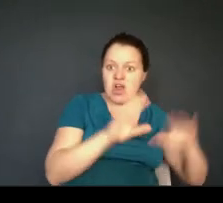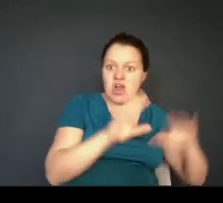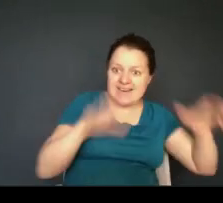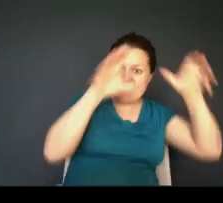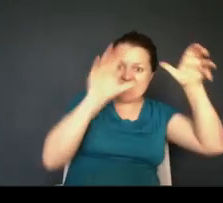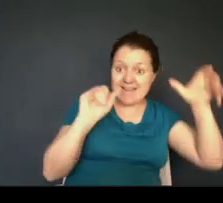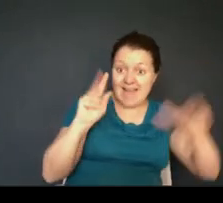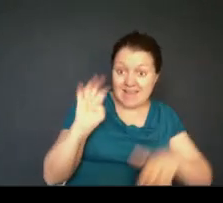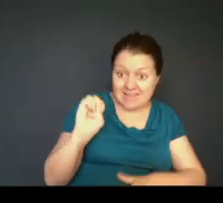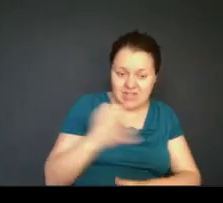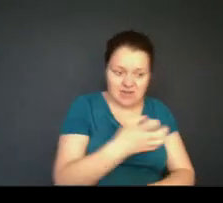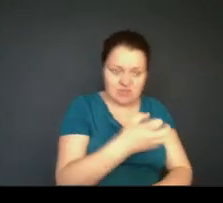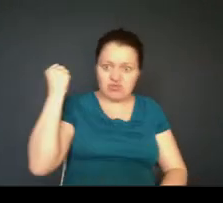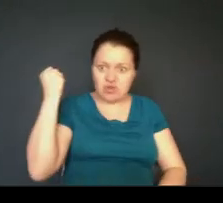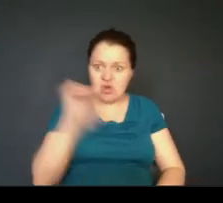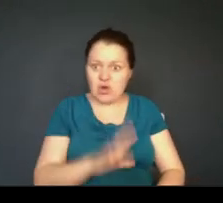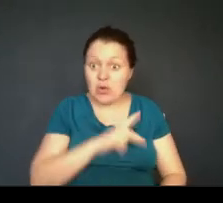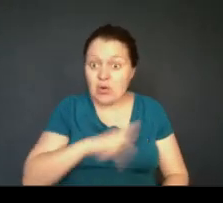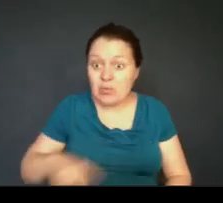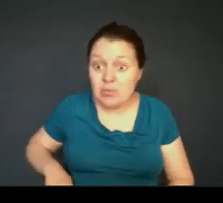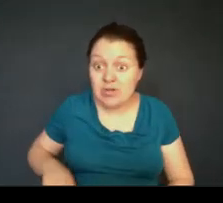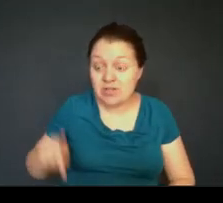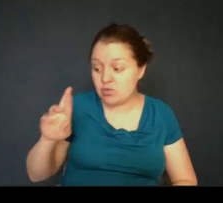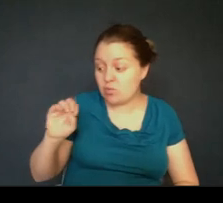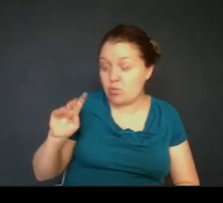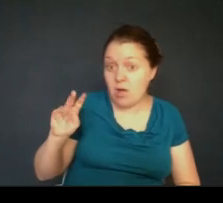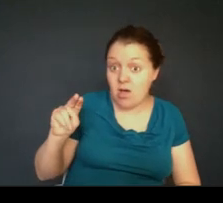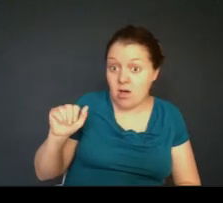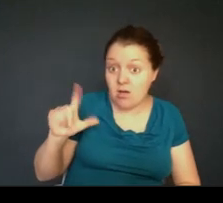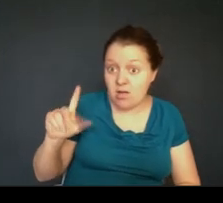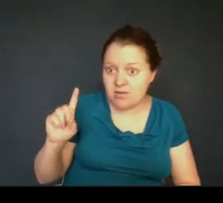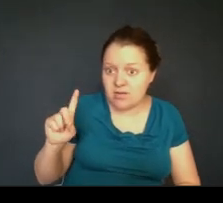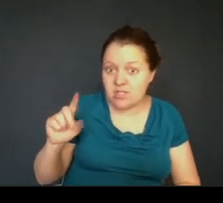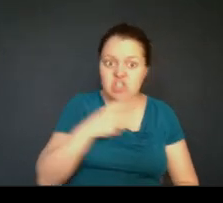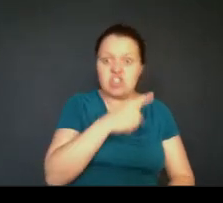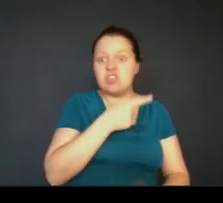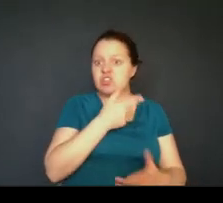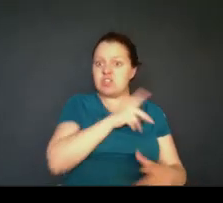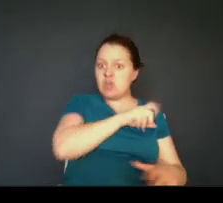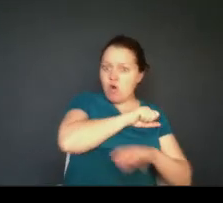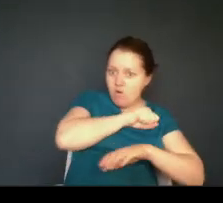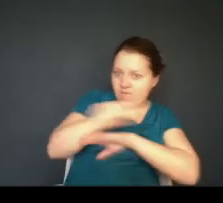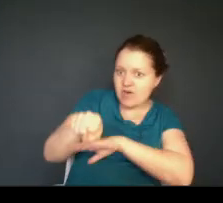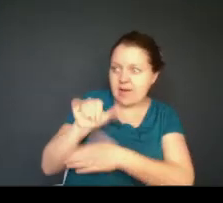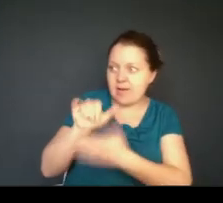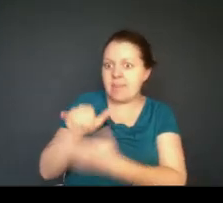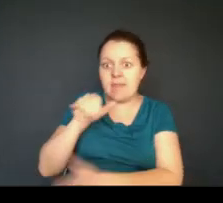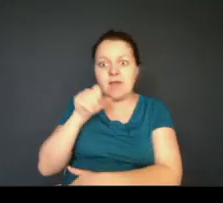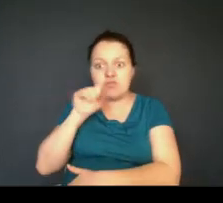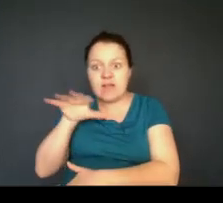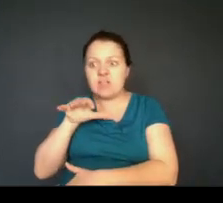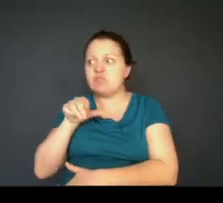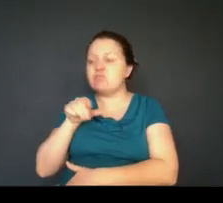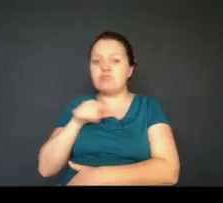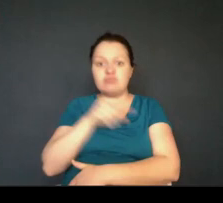right? She tricked him and exhausted him and really overcame that dragon. But